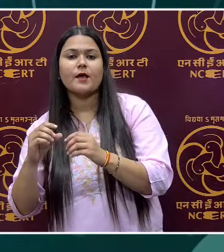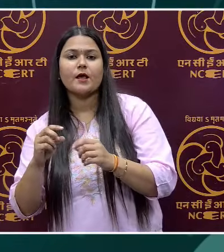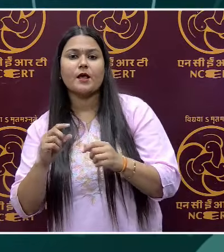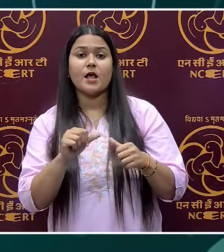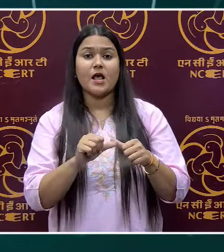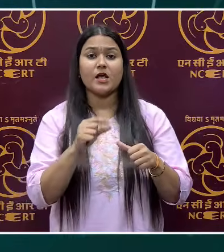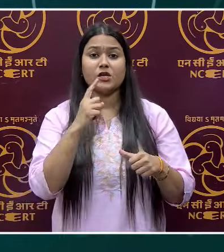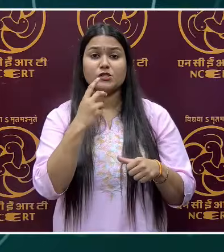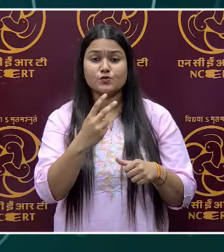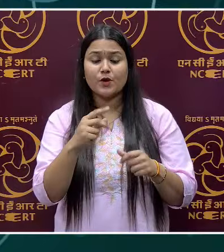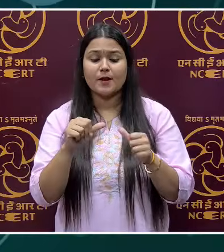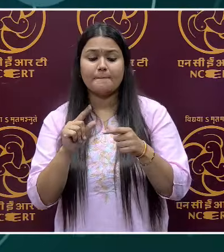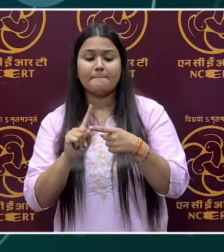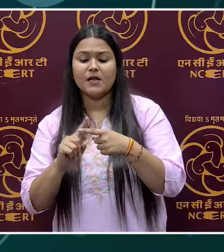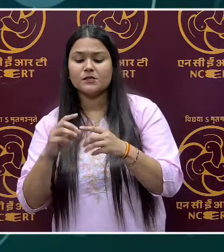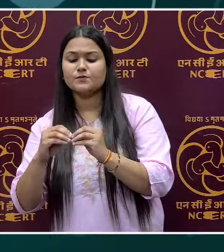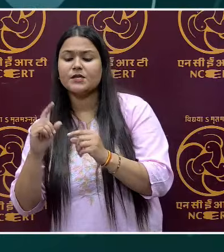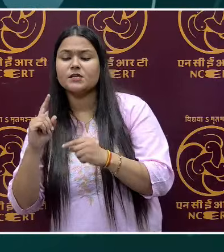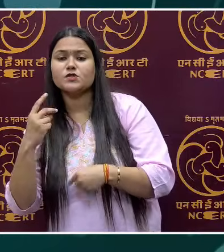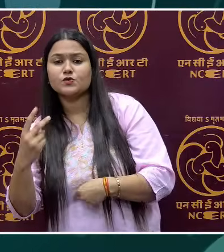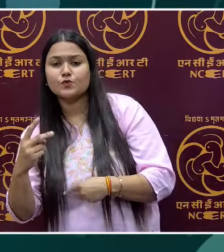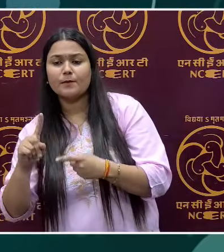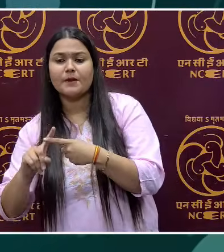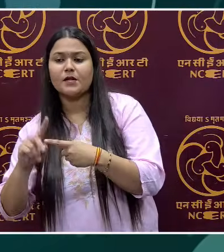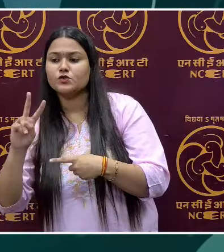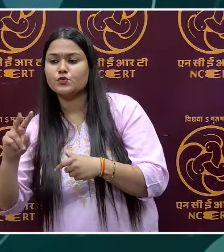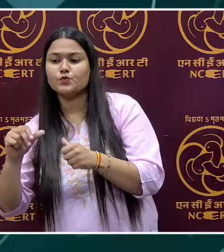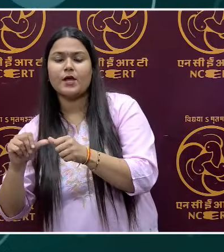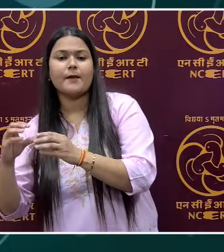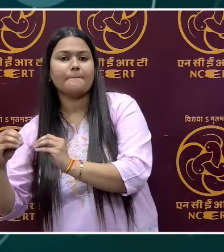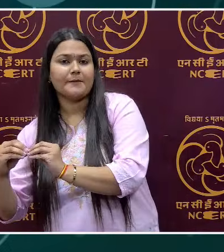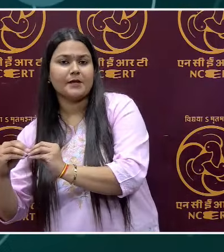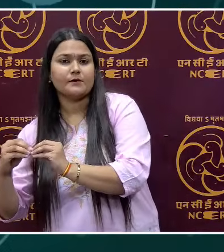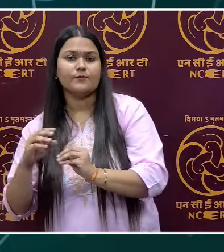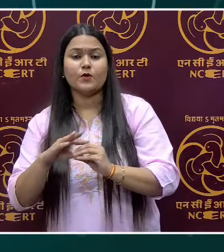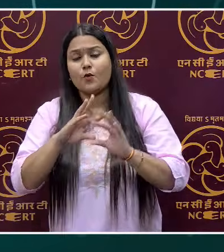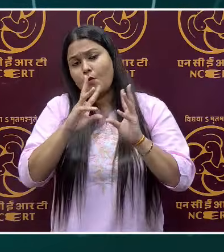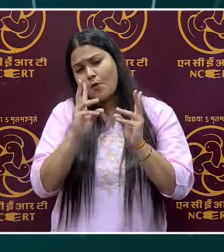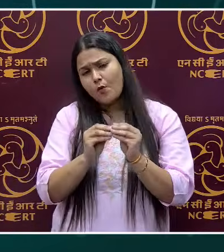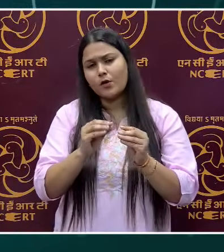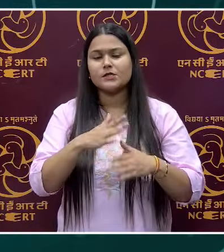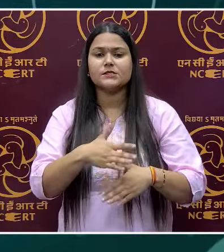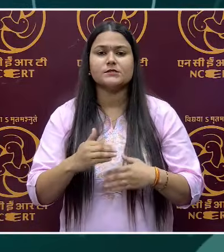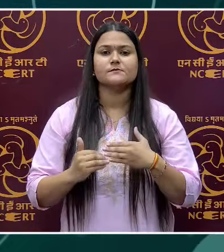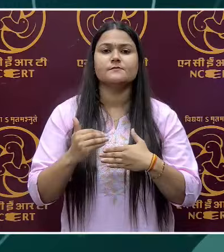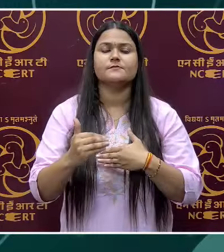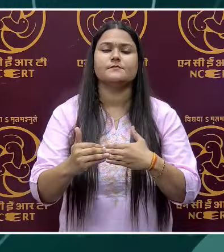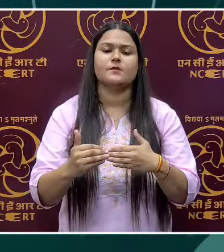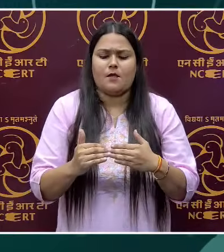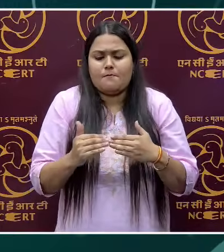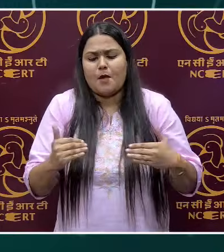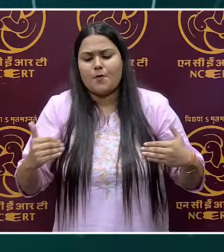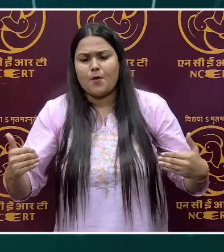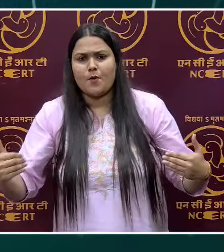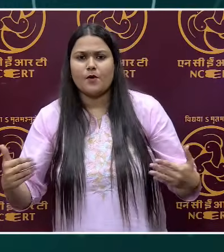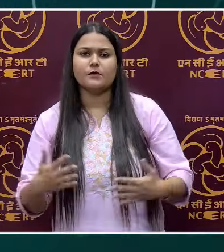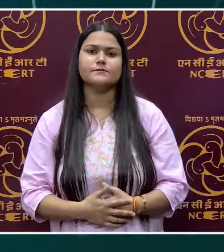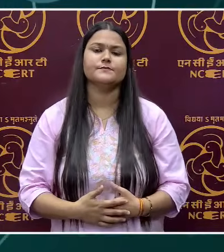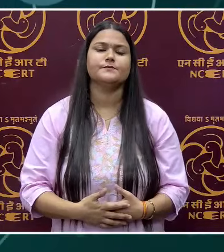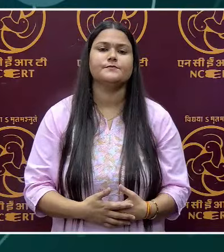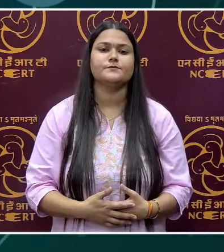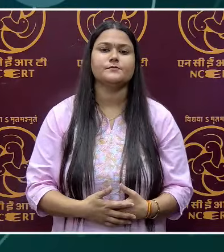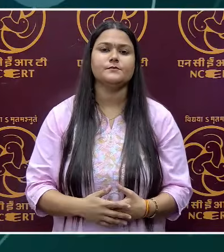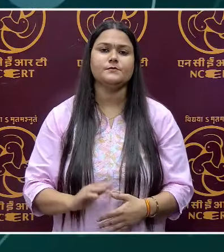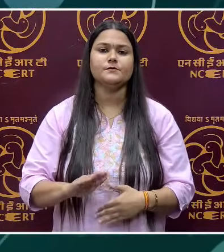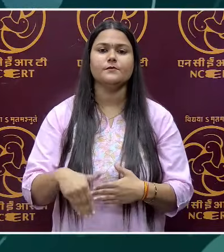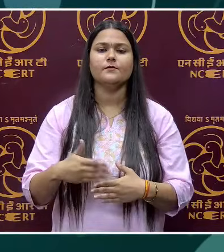it. Likewise we can go a plus b power 3 and so on and so on. We can extend. Later we will discuss how to